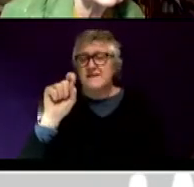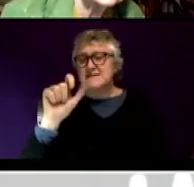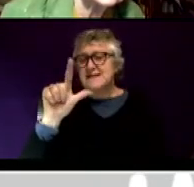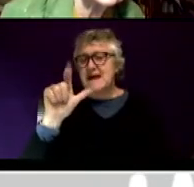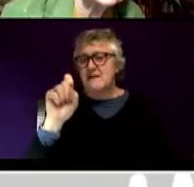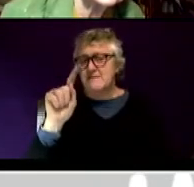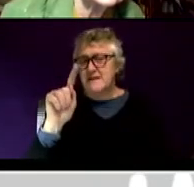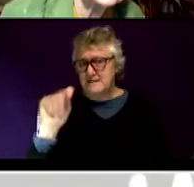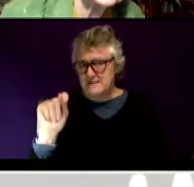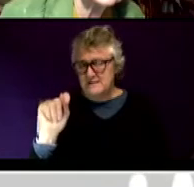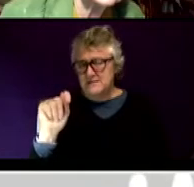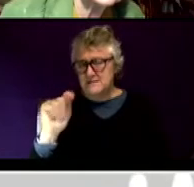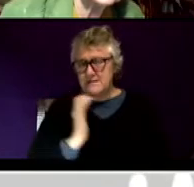all, second of all, or 10th of all.